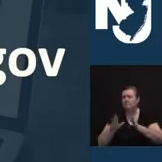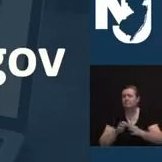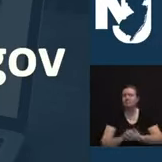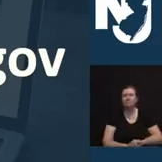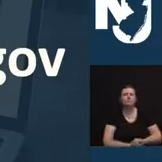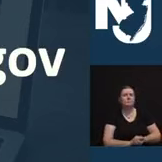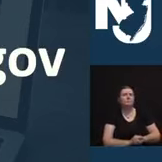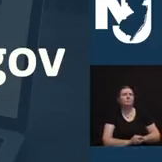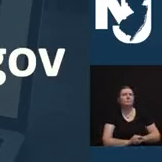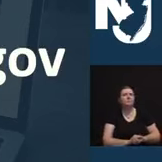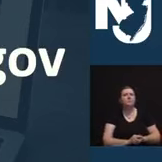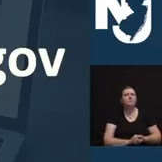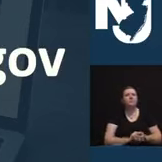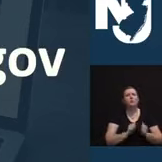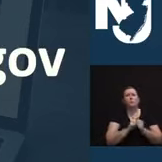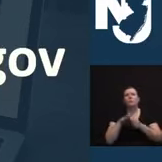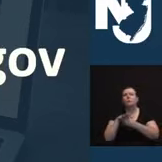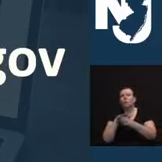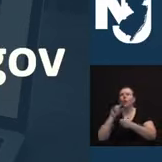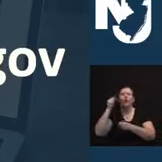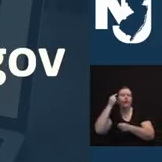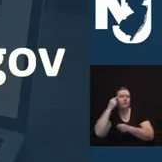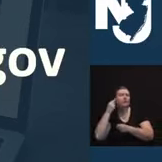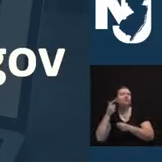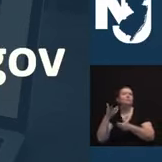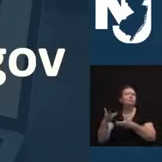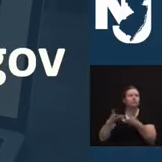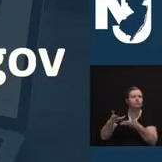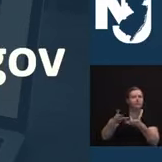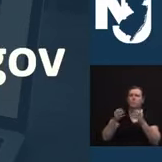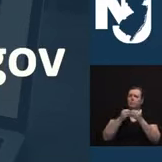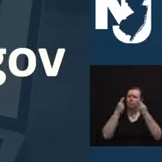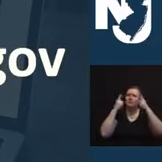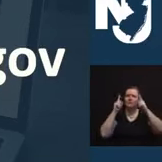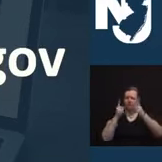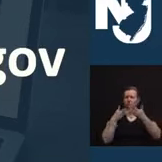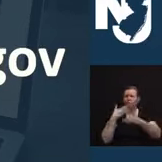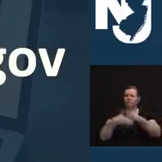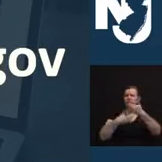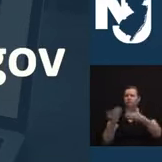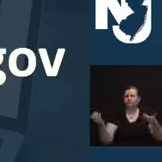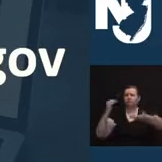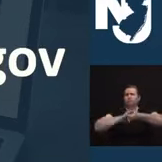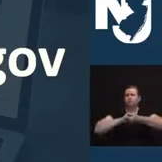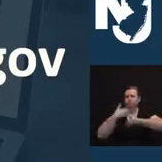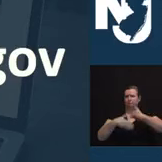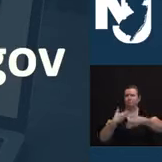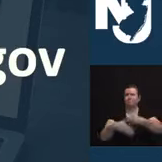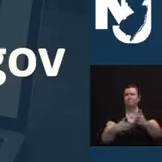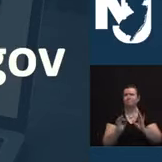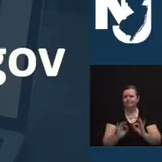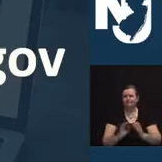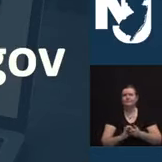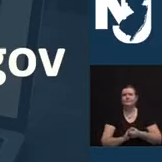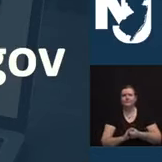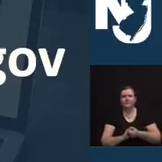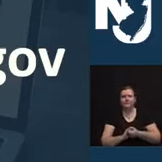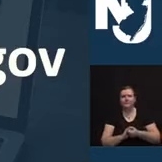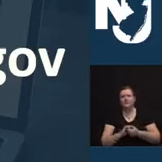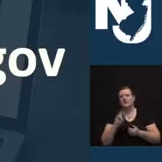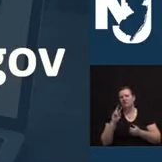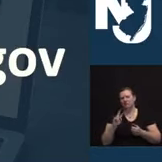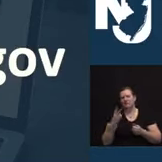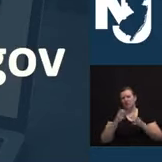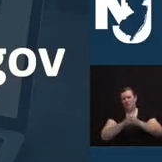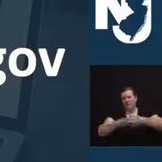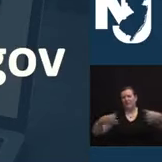a more effective and efficient means of attacking this virus in the second wave. As I mentioned, our testing capabilities are much